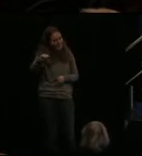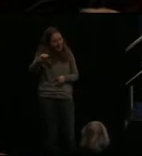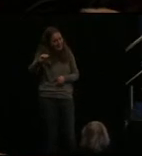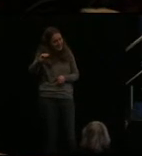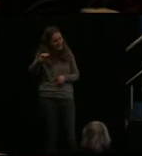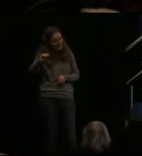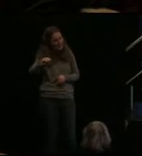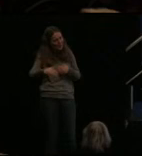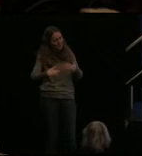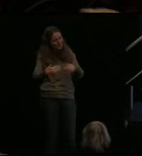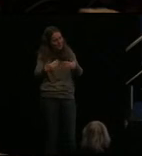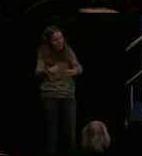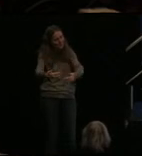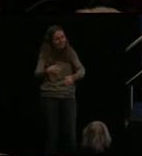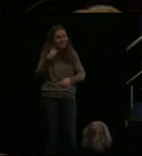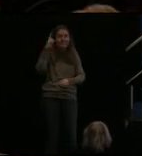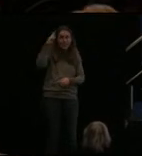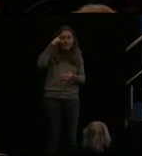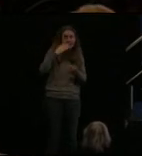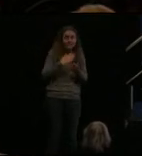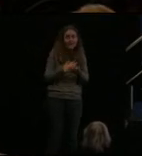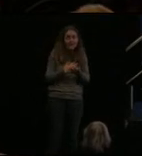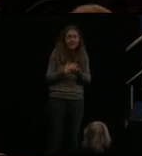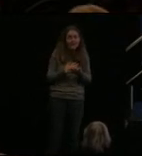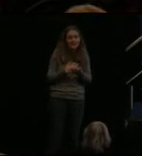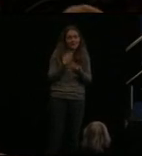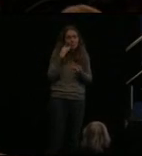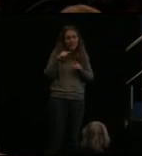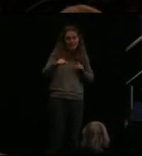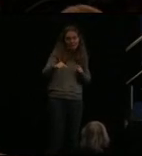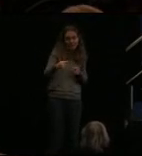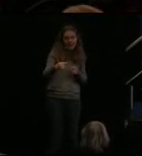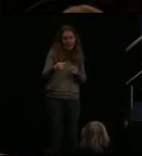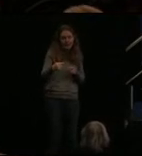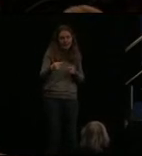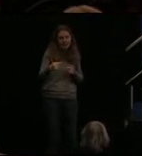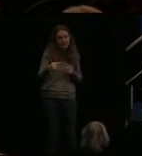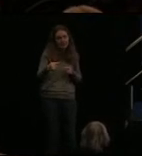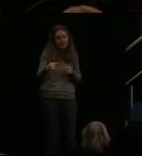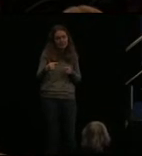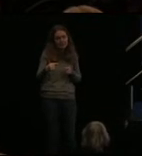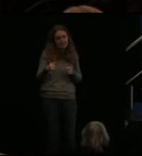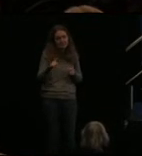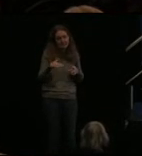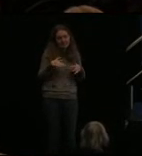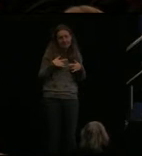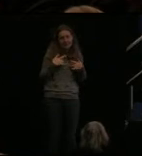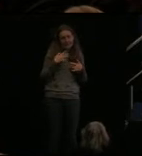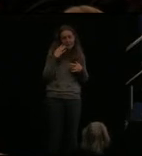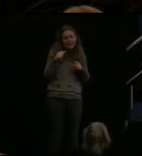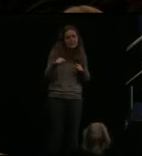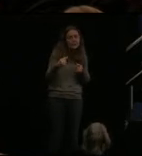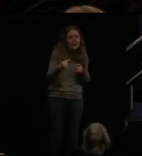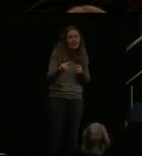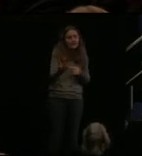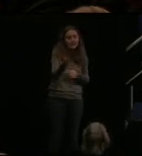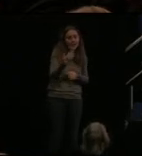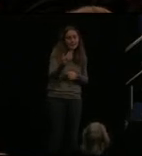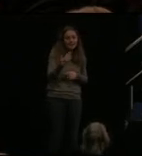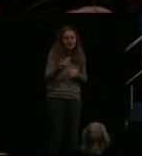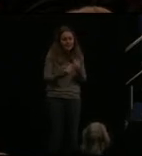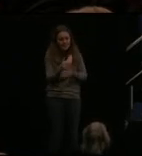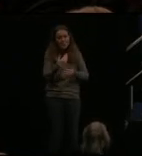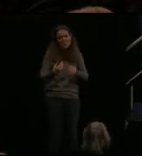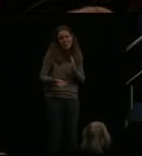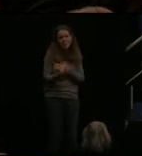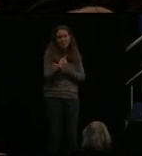time moves on. You know, God is faithful. When we're challenged, when the things come, and yet you sense when challenge comes, it's a new opportunity.